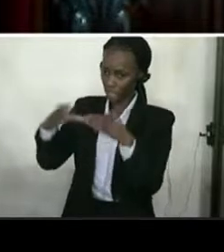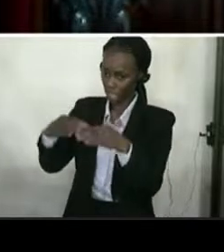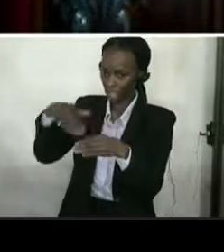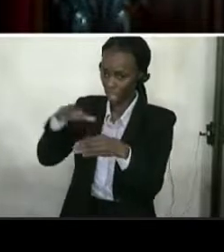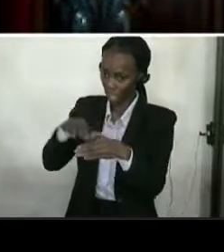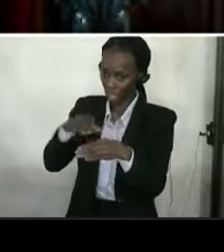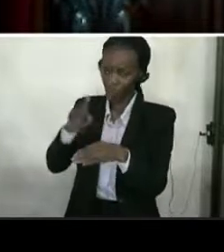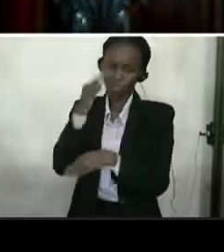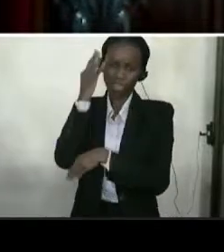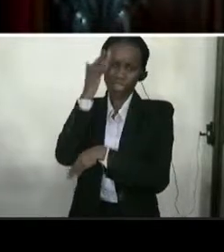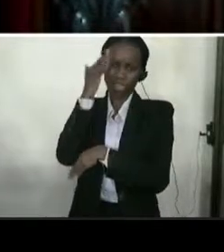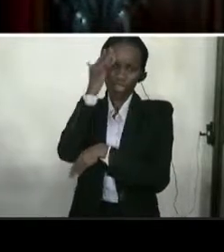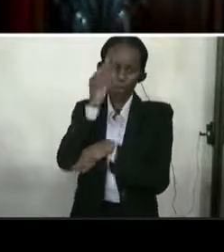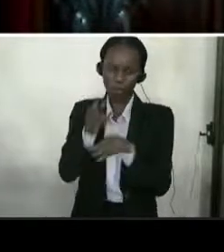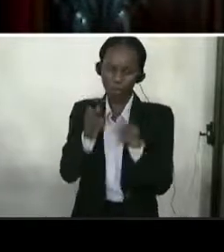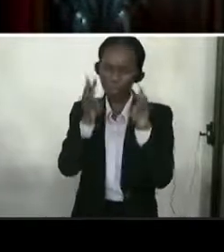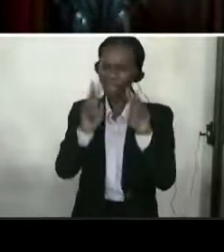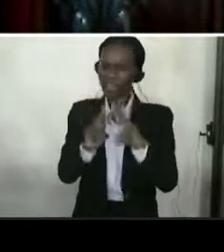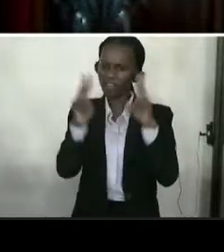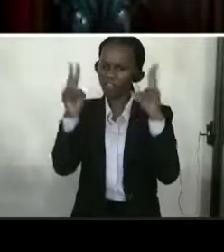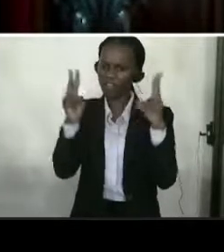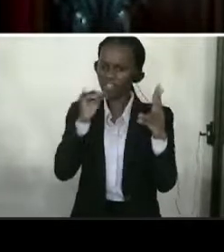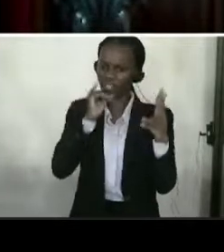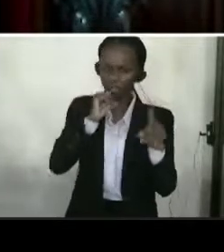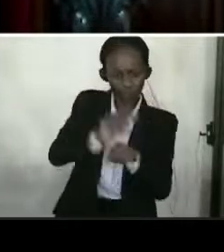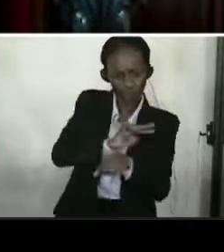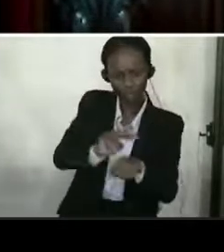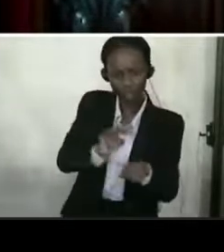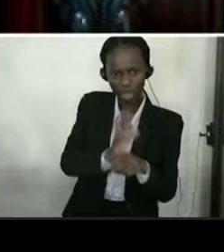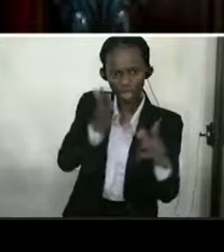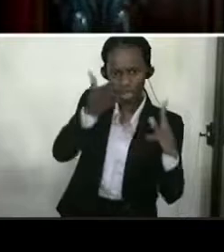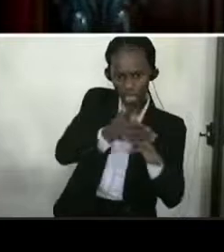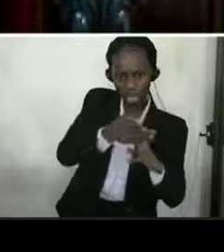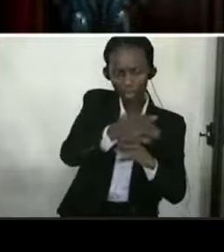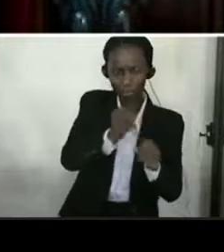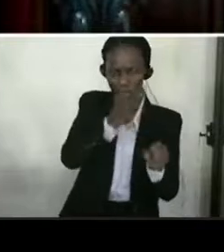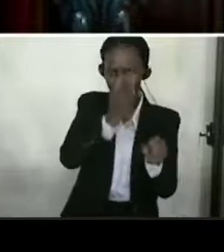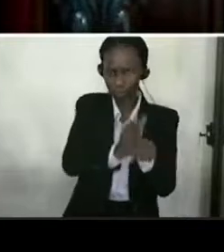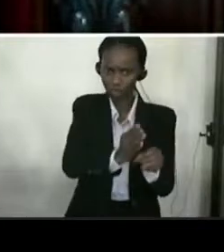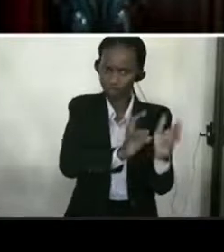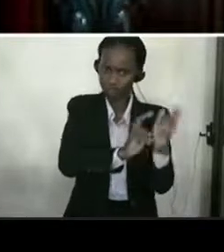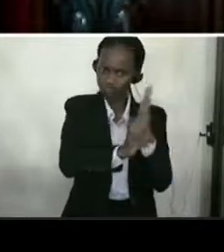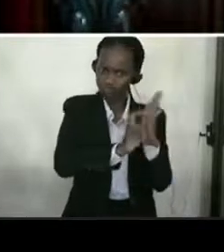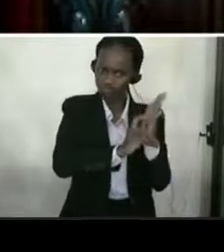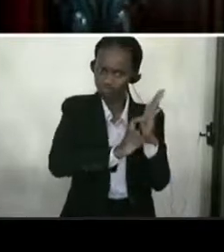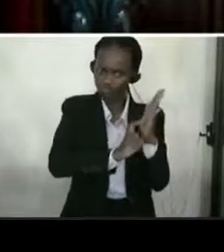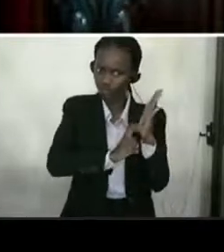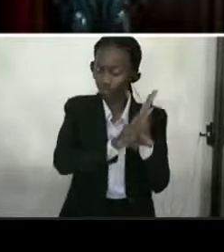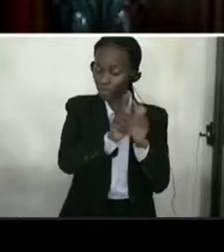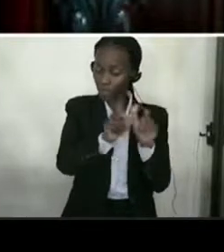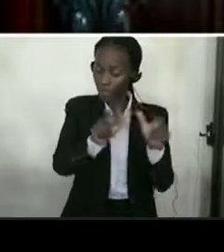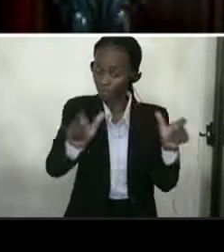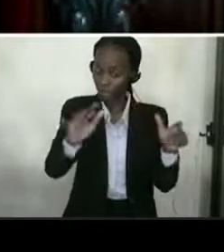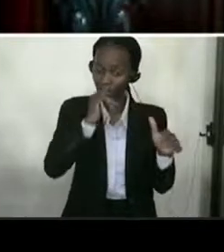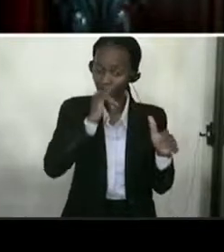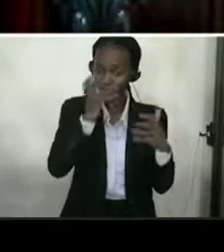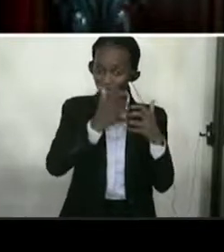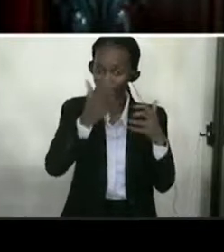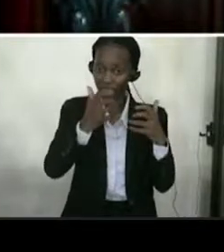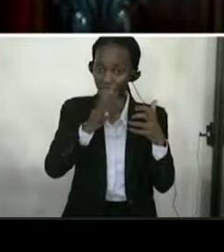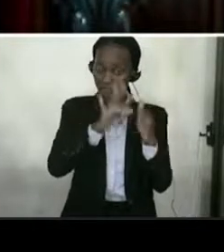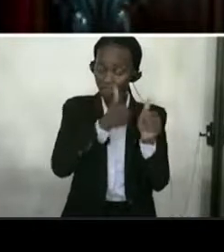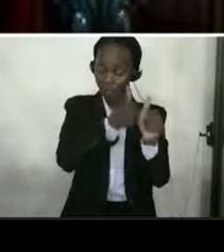intervene and ensure that we can put measures in place that are not partisan. Firstly, we must ensure that